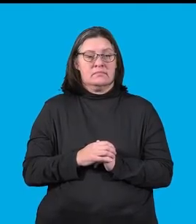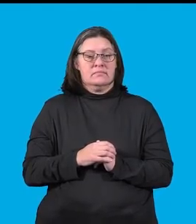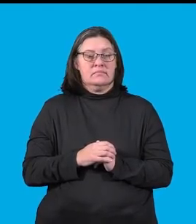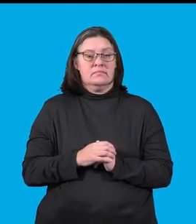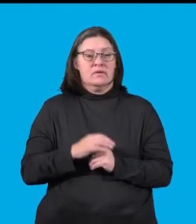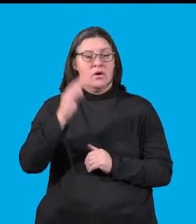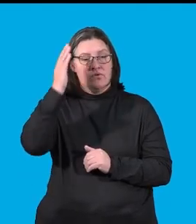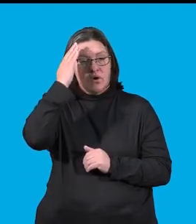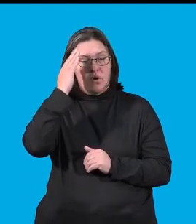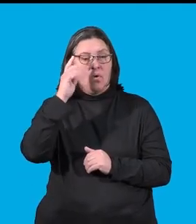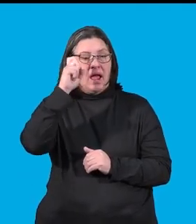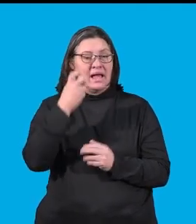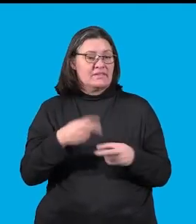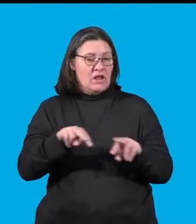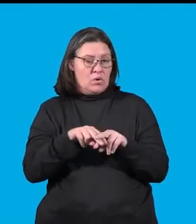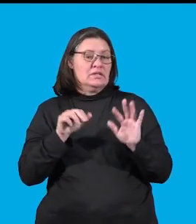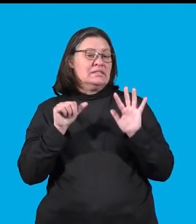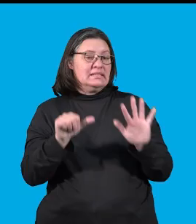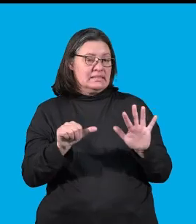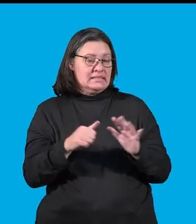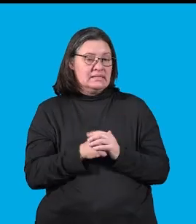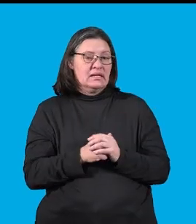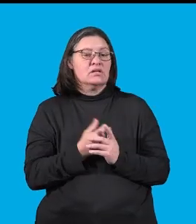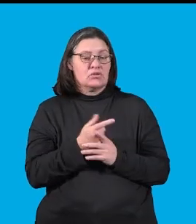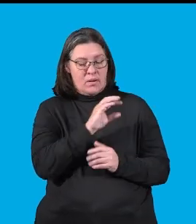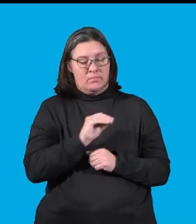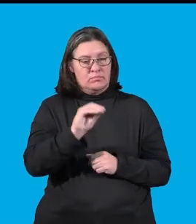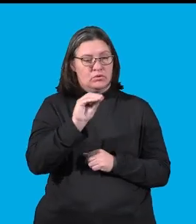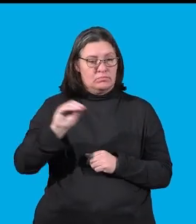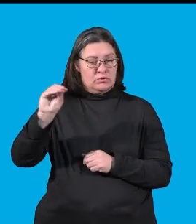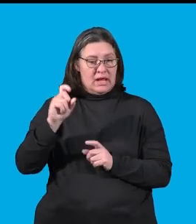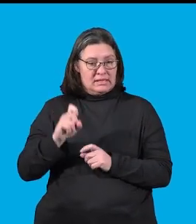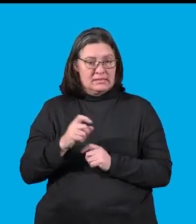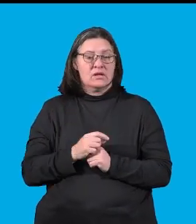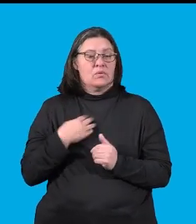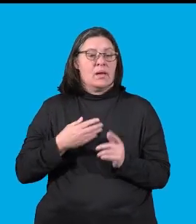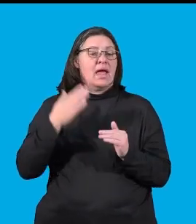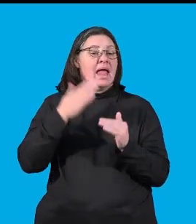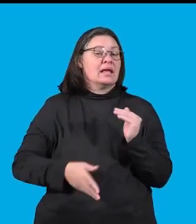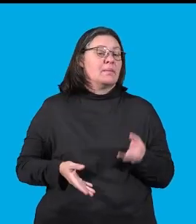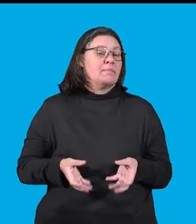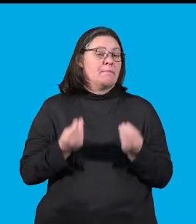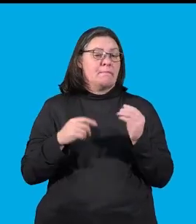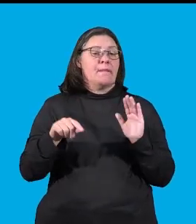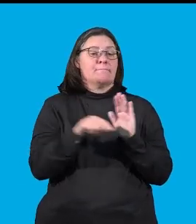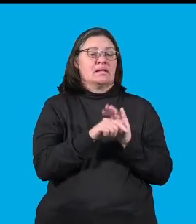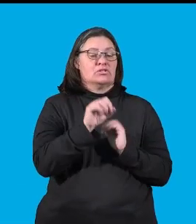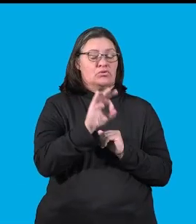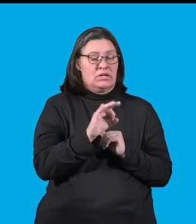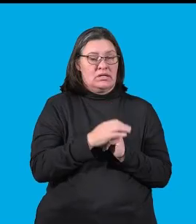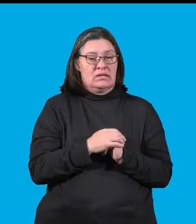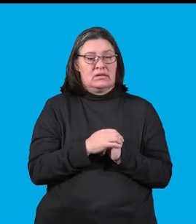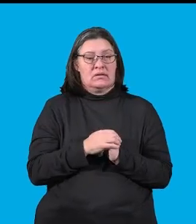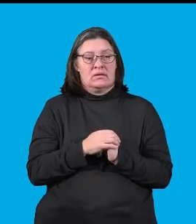All right, and we know that the x value at point B is 6, so we substitute the x in and we end up with